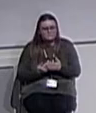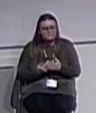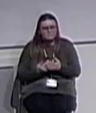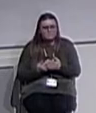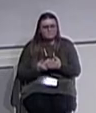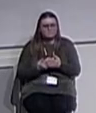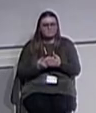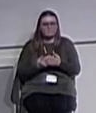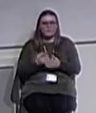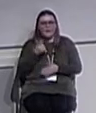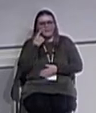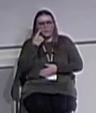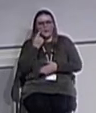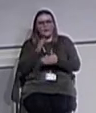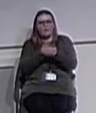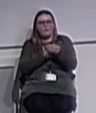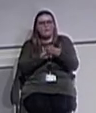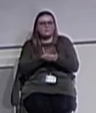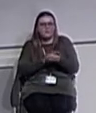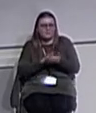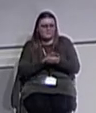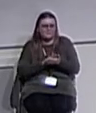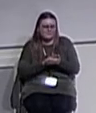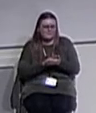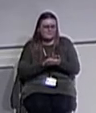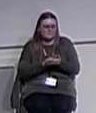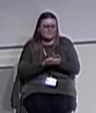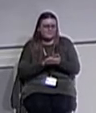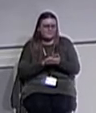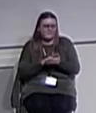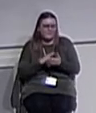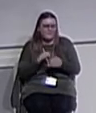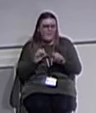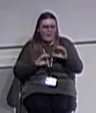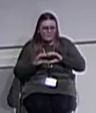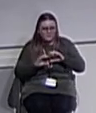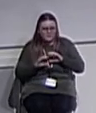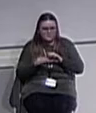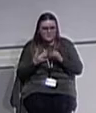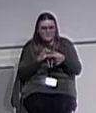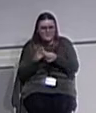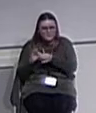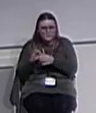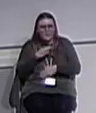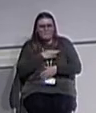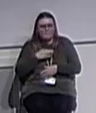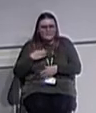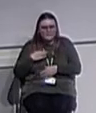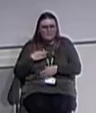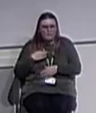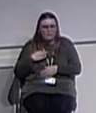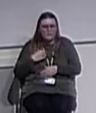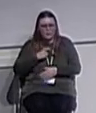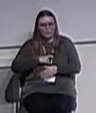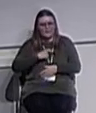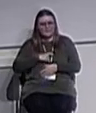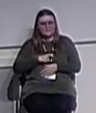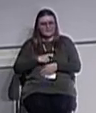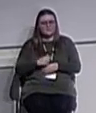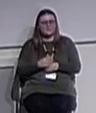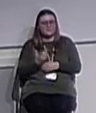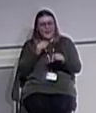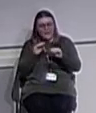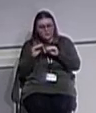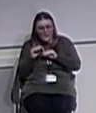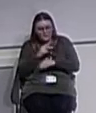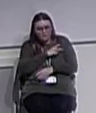biology. So it's mixed, it's integrated with medical humanities and science communication staff as well, and